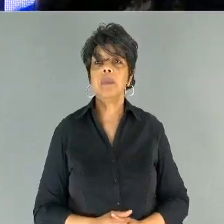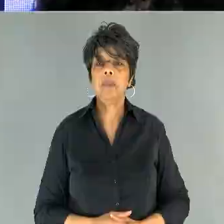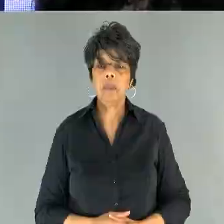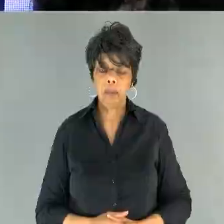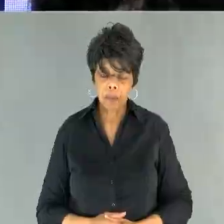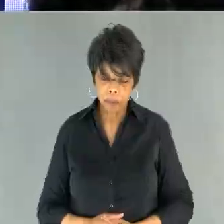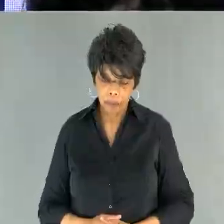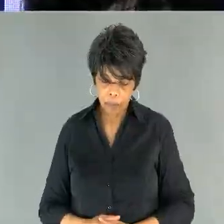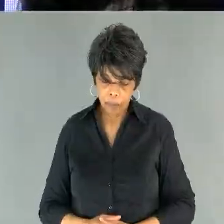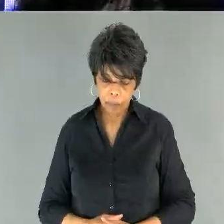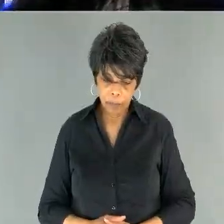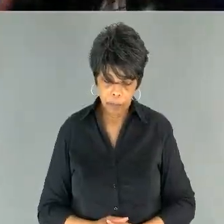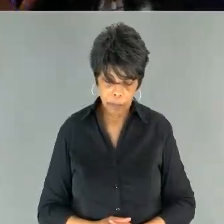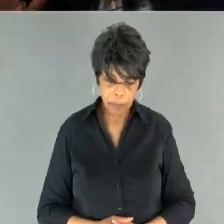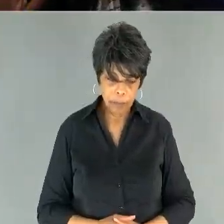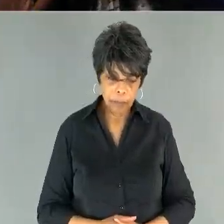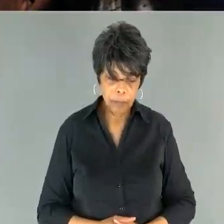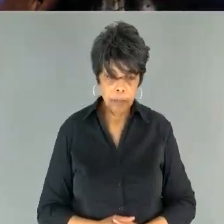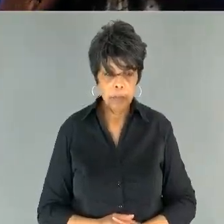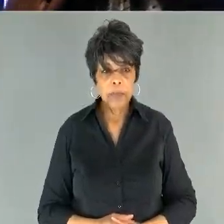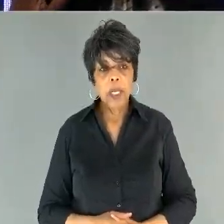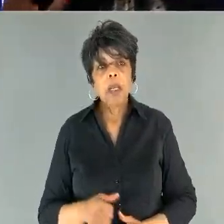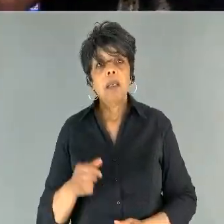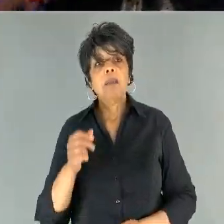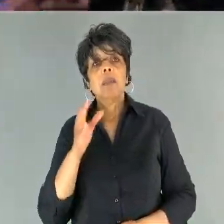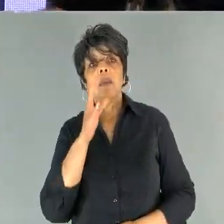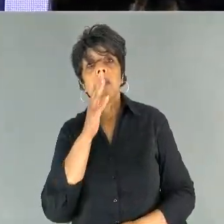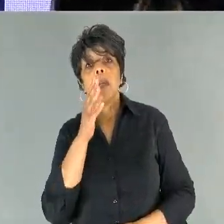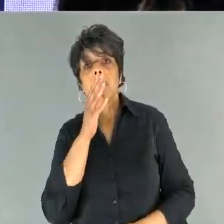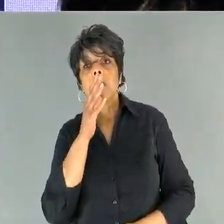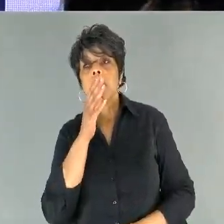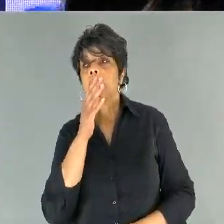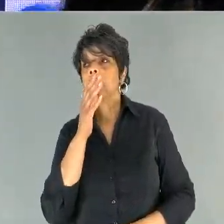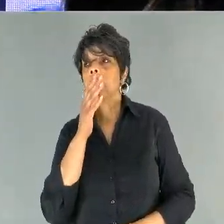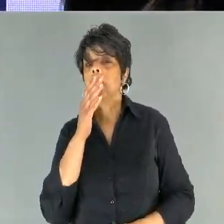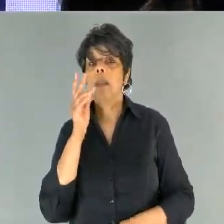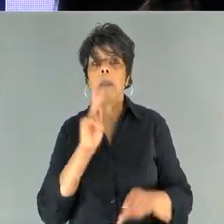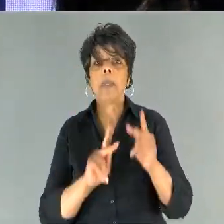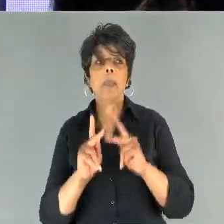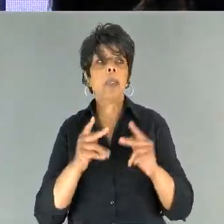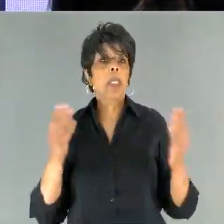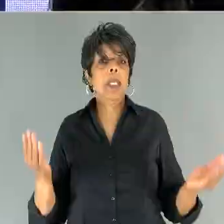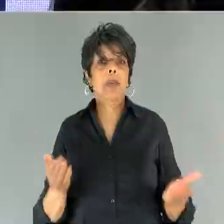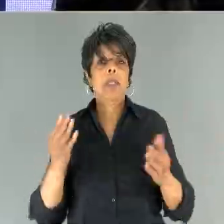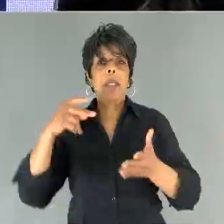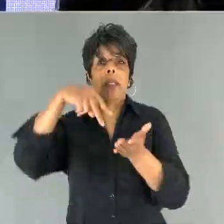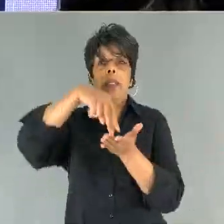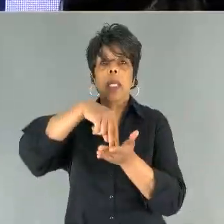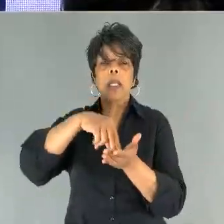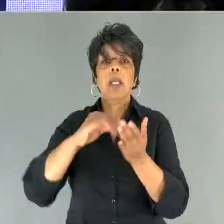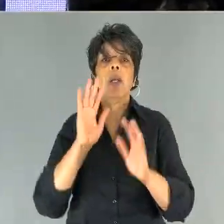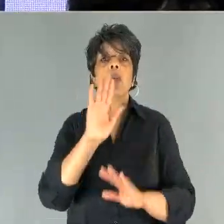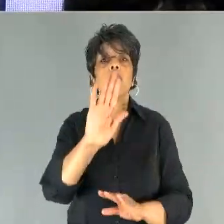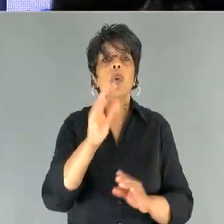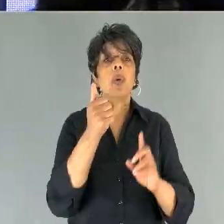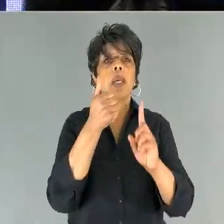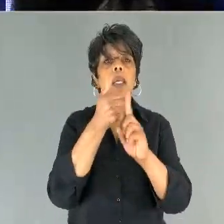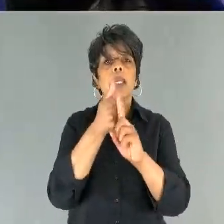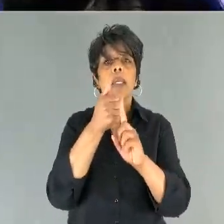For those of you, for those of you that are standing, for those of you that are in the congregation, can you stand and stretch your hands toward